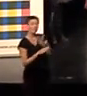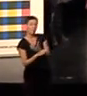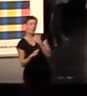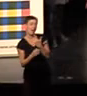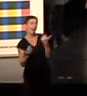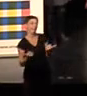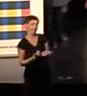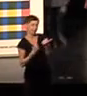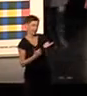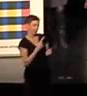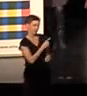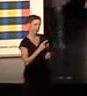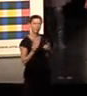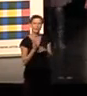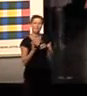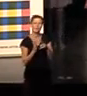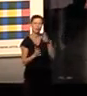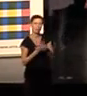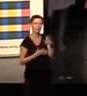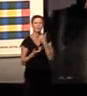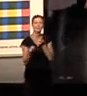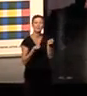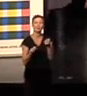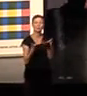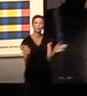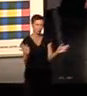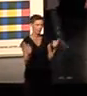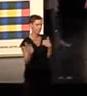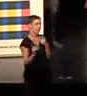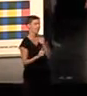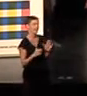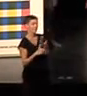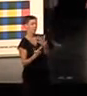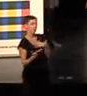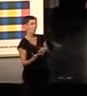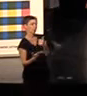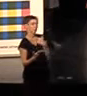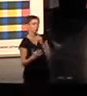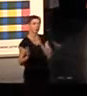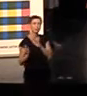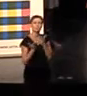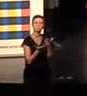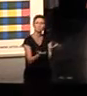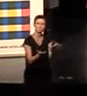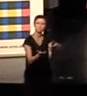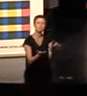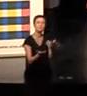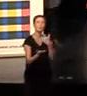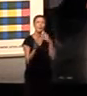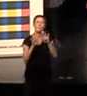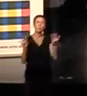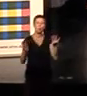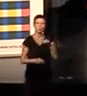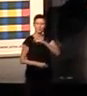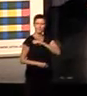mysql en van route secretary-general who just like you to introduce voor u de boom members of the